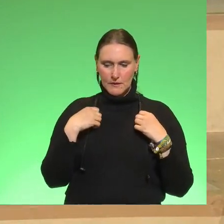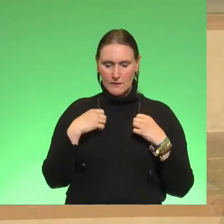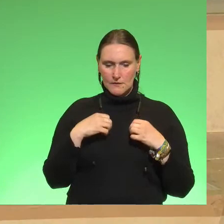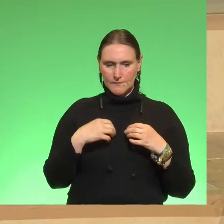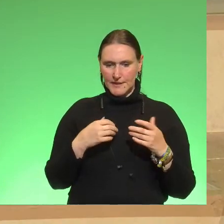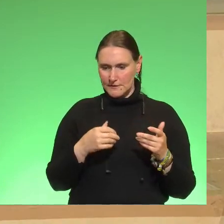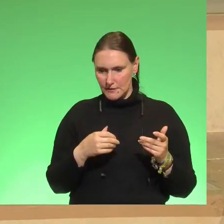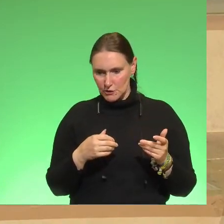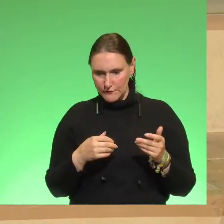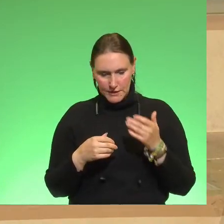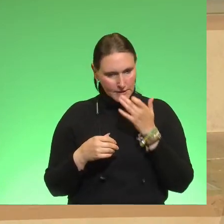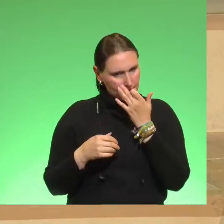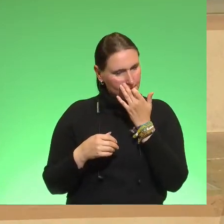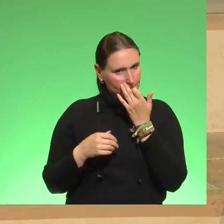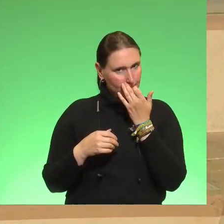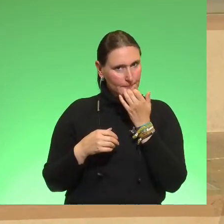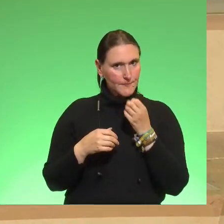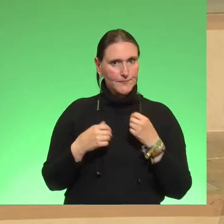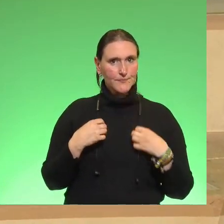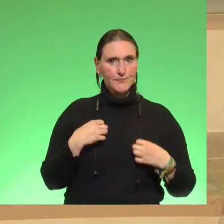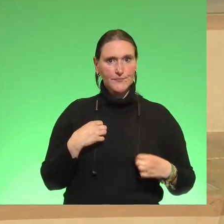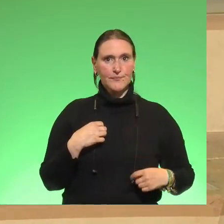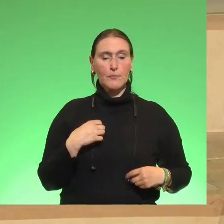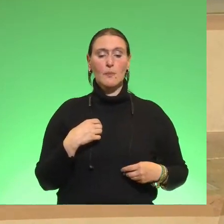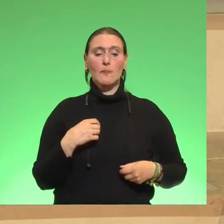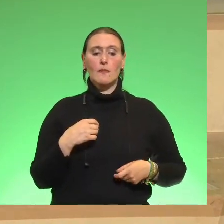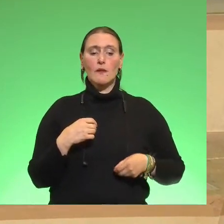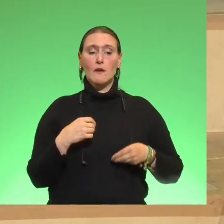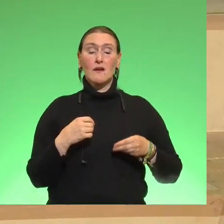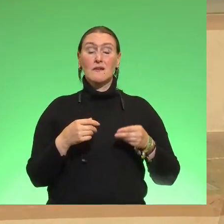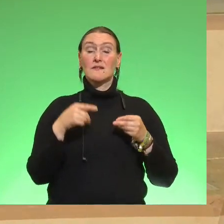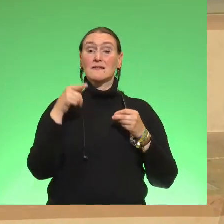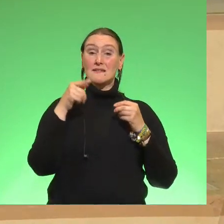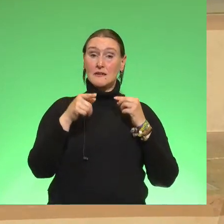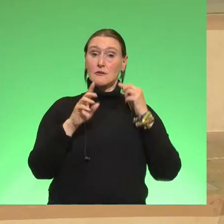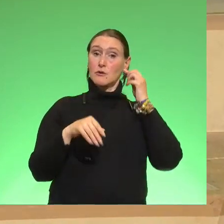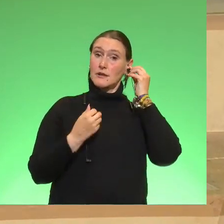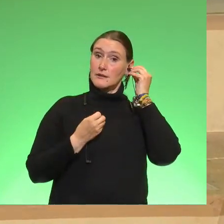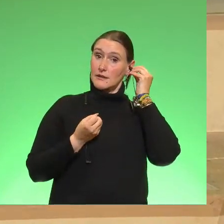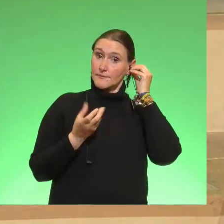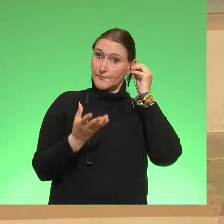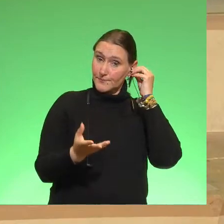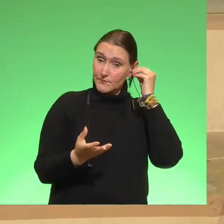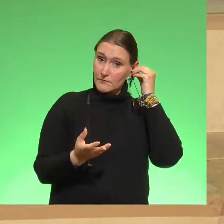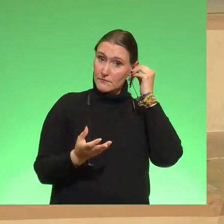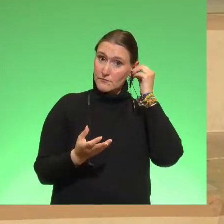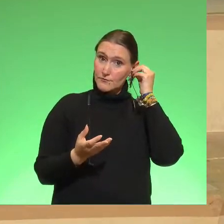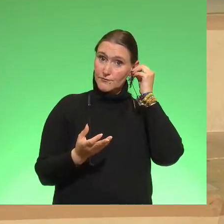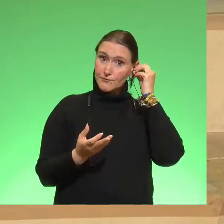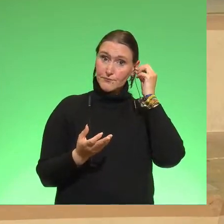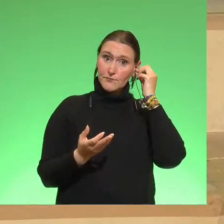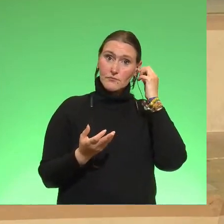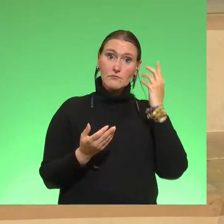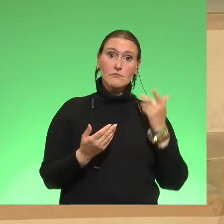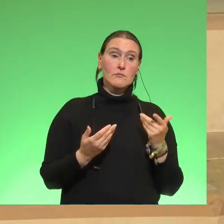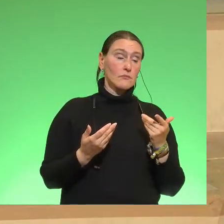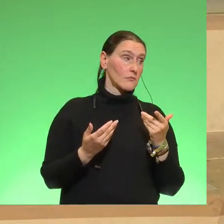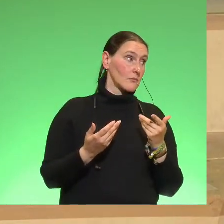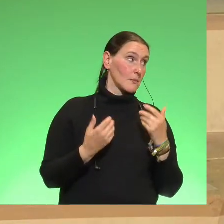Nobody touches the framework. So what they really bring about, now migrated in Lumbung